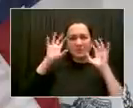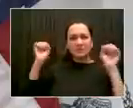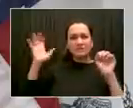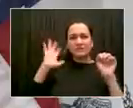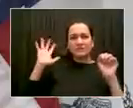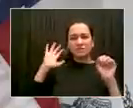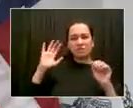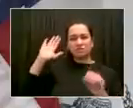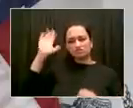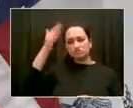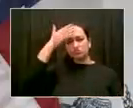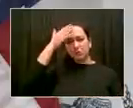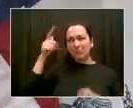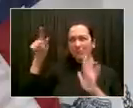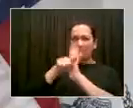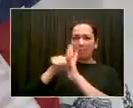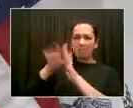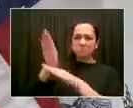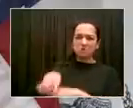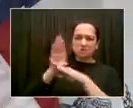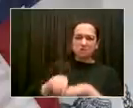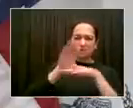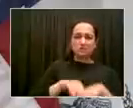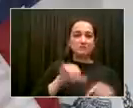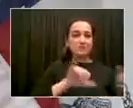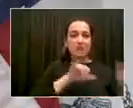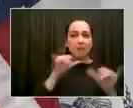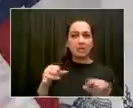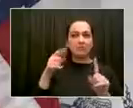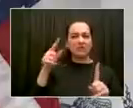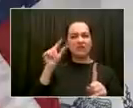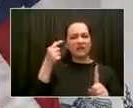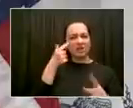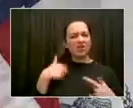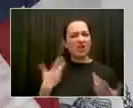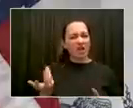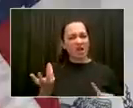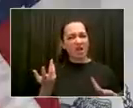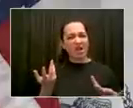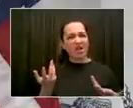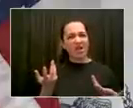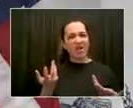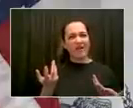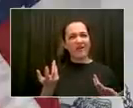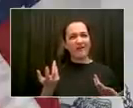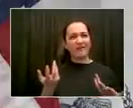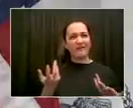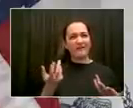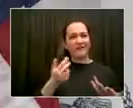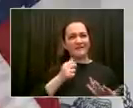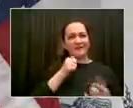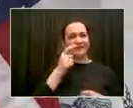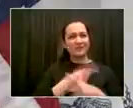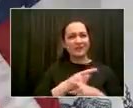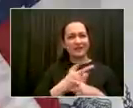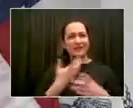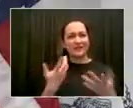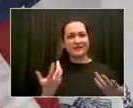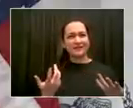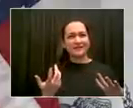gaudy pictures of what's happening that don't resemble the reality. Look at this city. Go around the neighborhoods of this